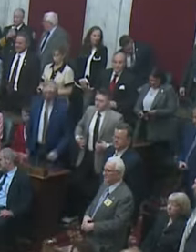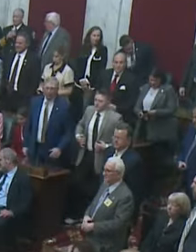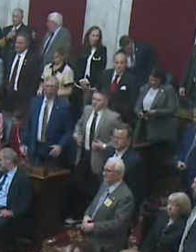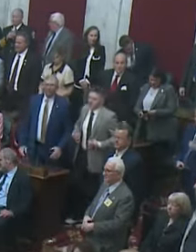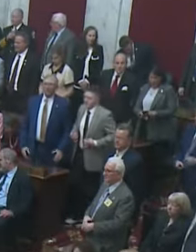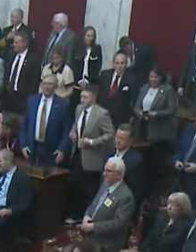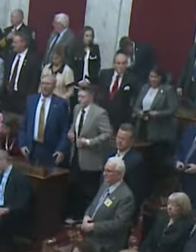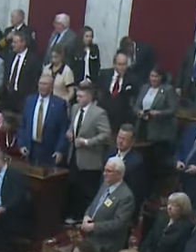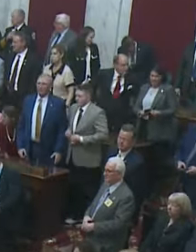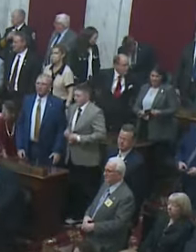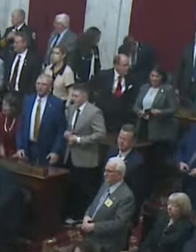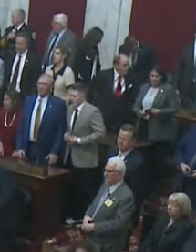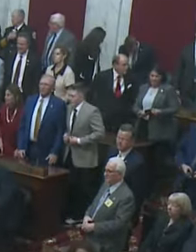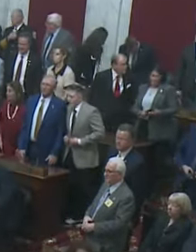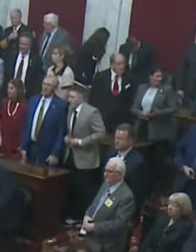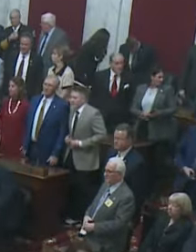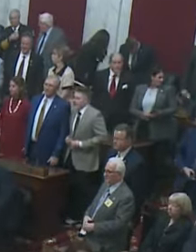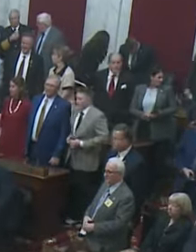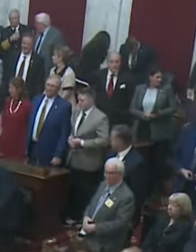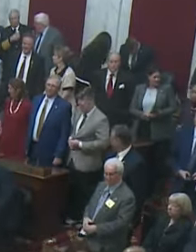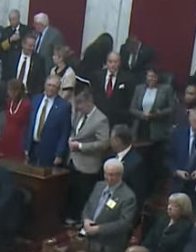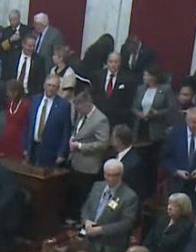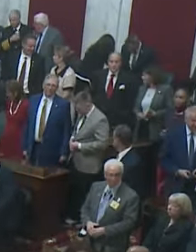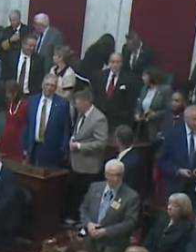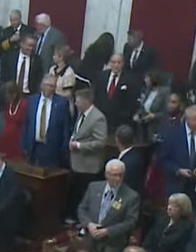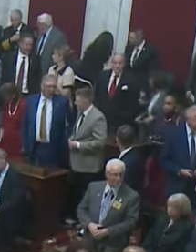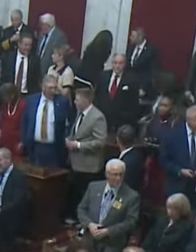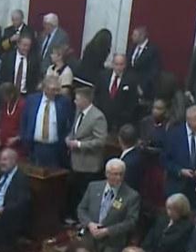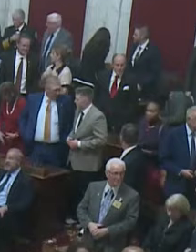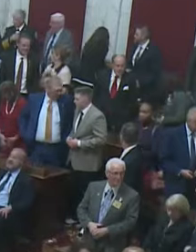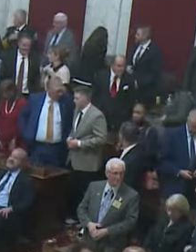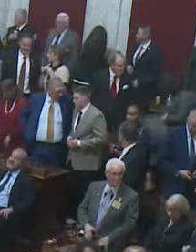$20 million to senior centers. $15